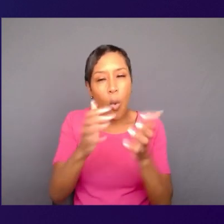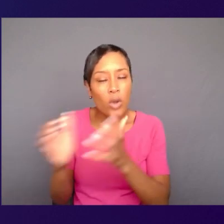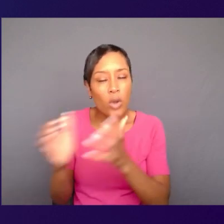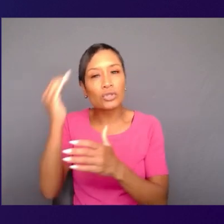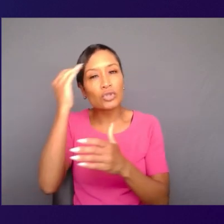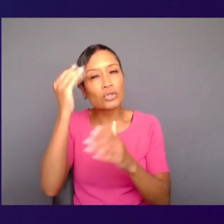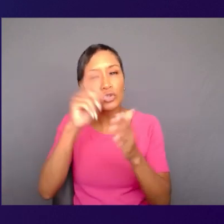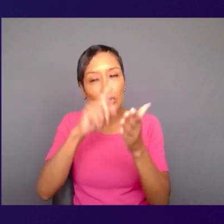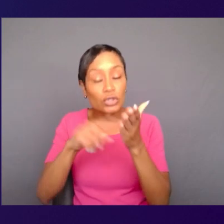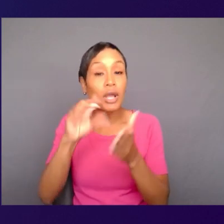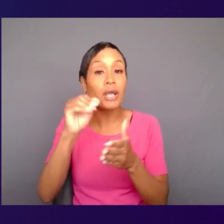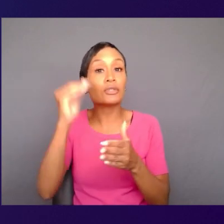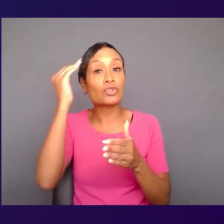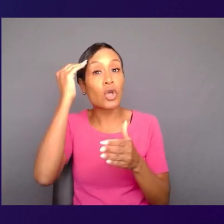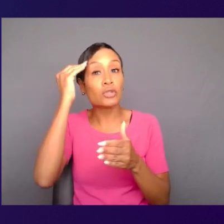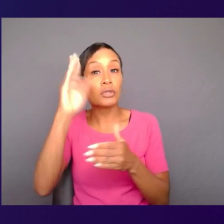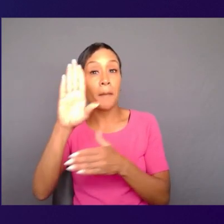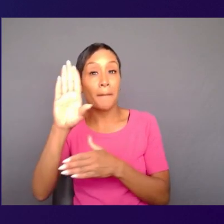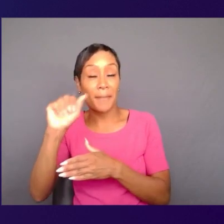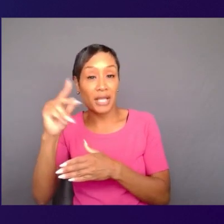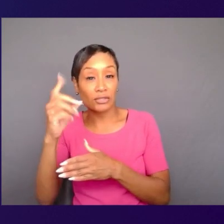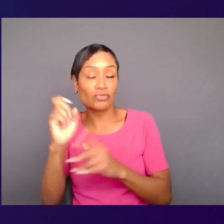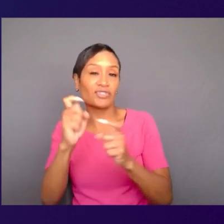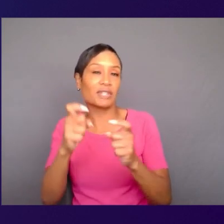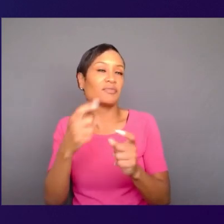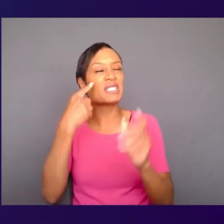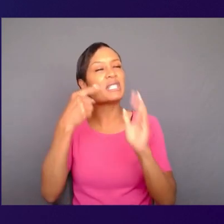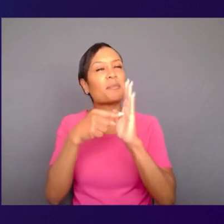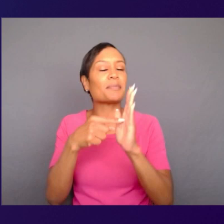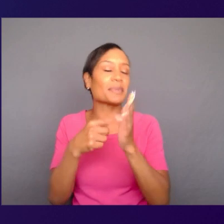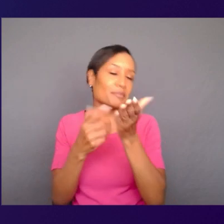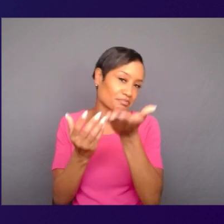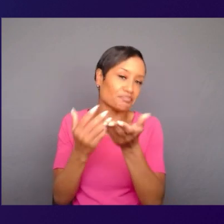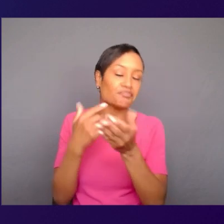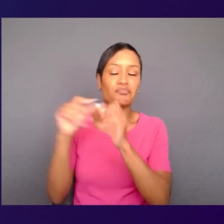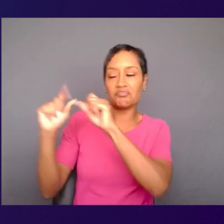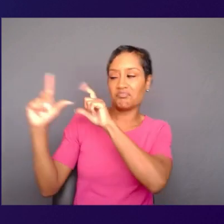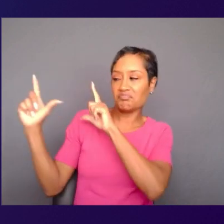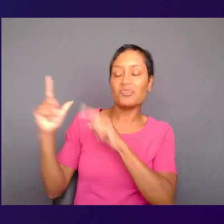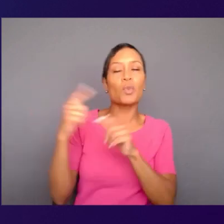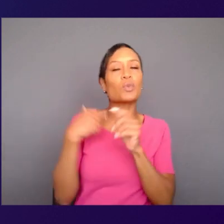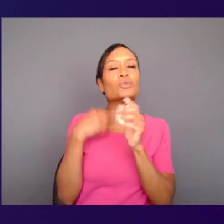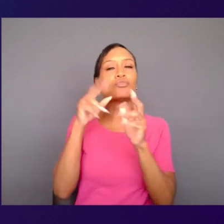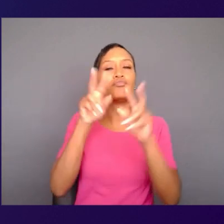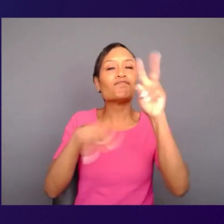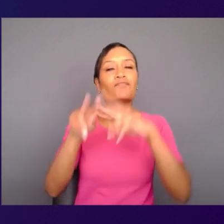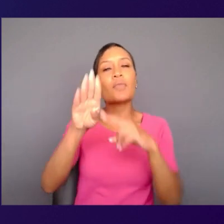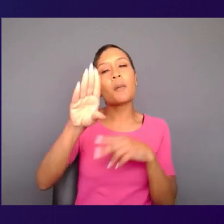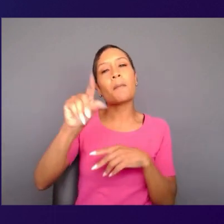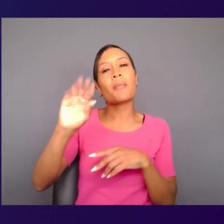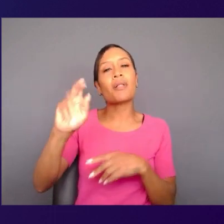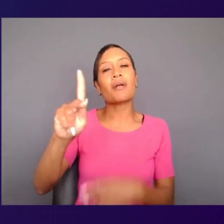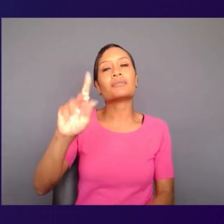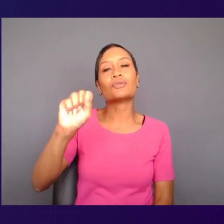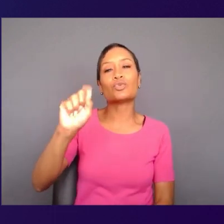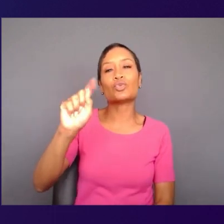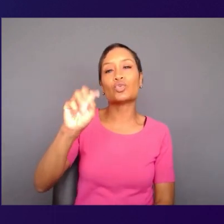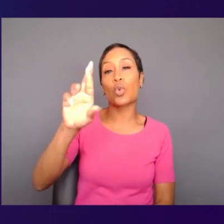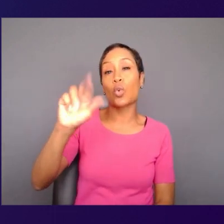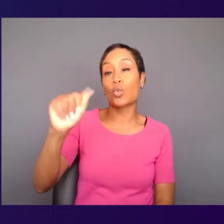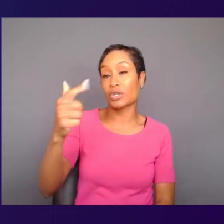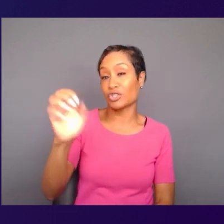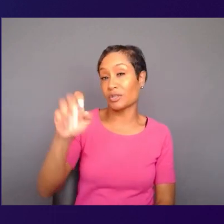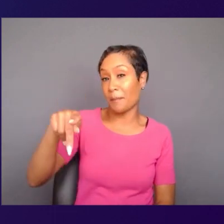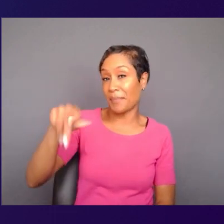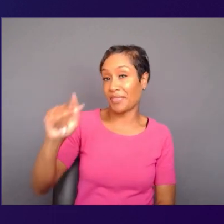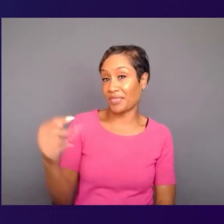badge assessment. As an example, we'll look at the block storage path, and this path